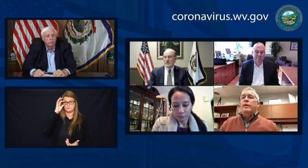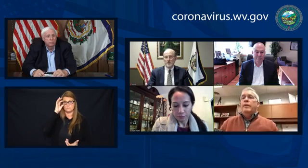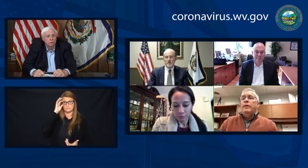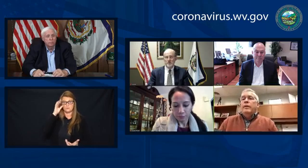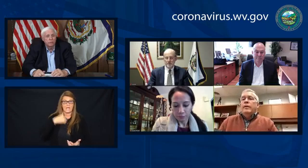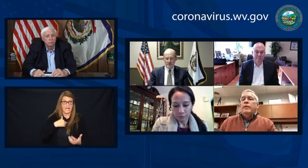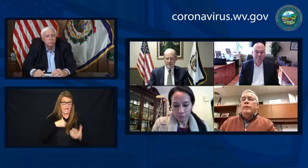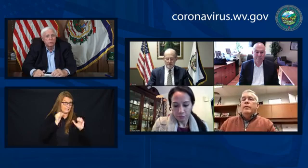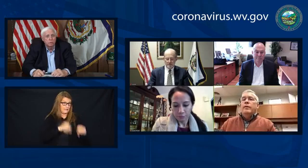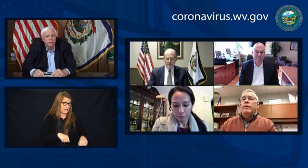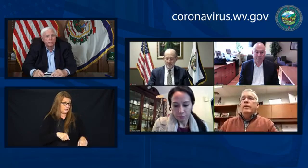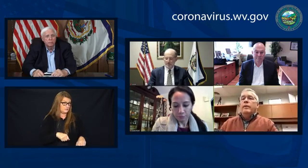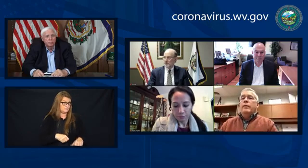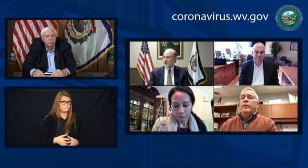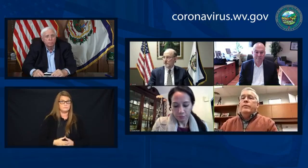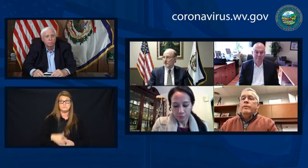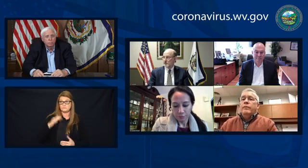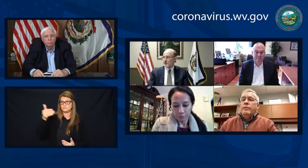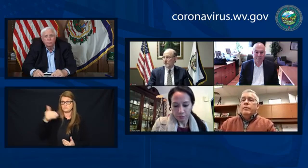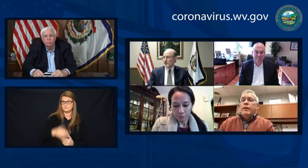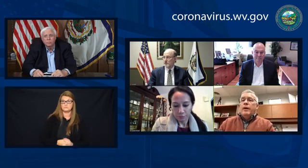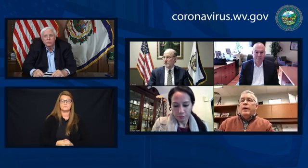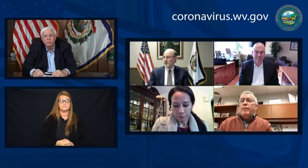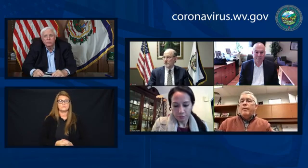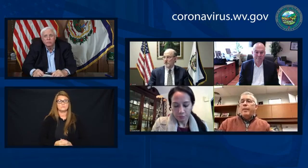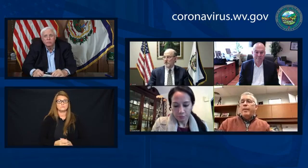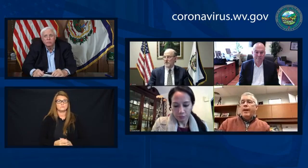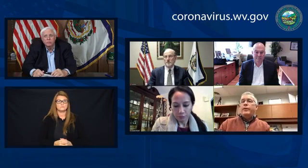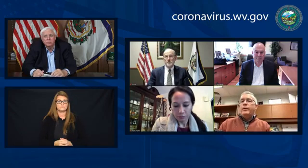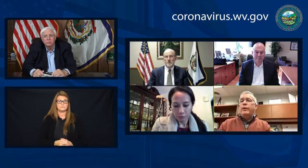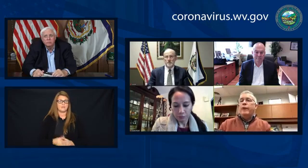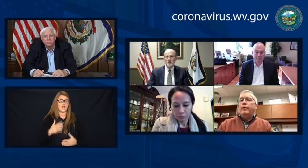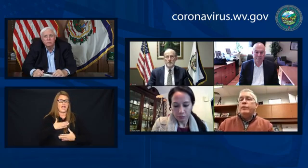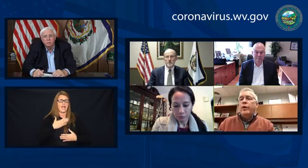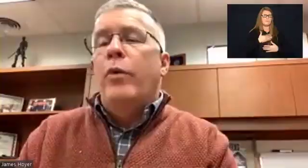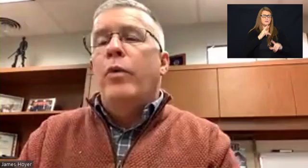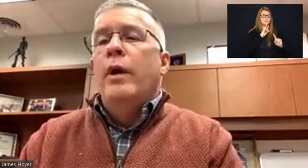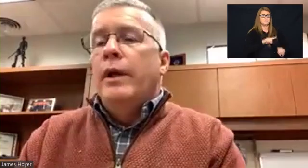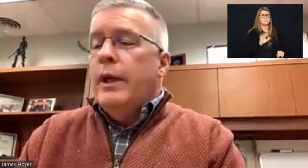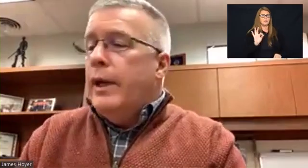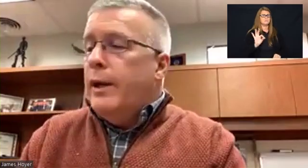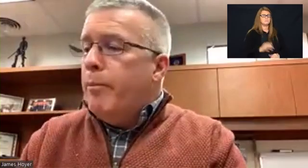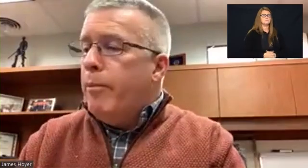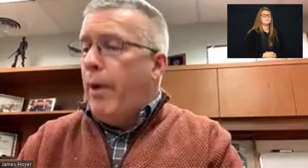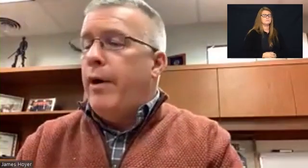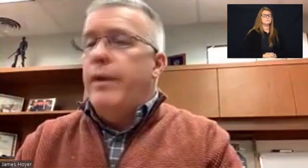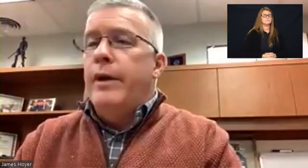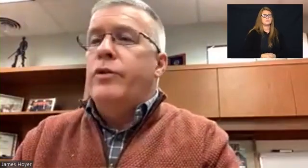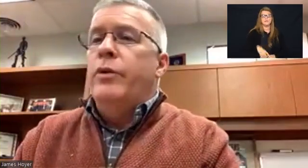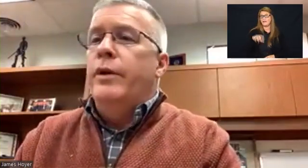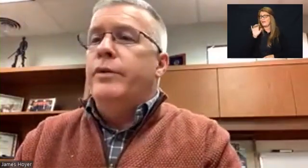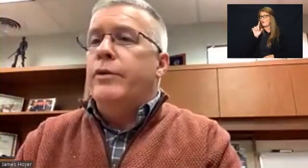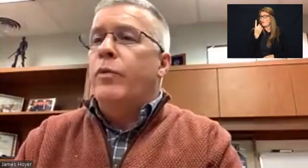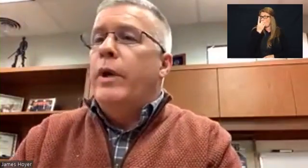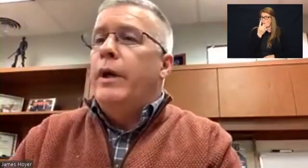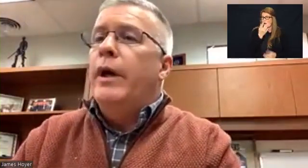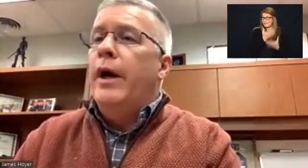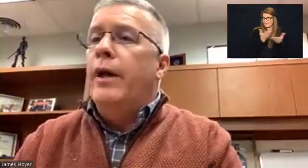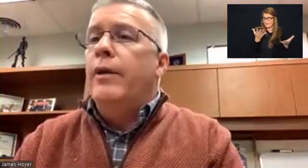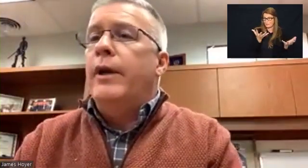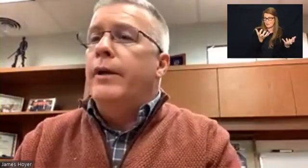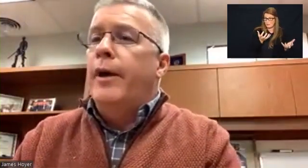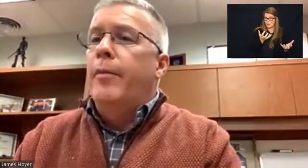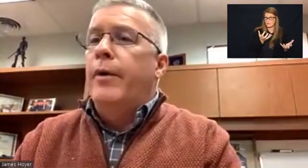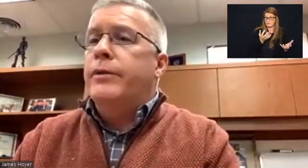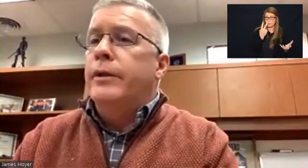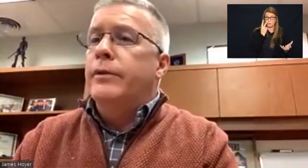can do it, but we'll go ahead. Yes, I'm happy to, Governor. So, Kenny, part of the issue is we